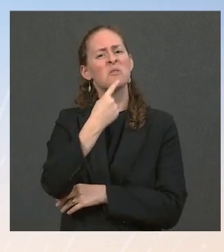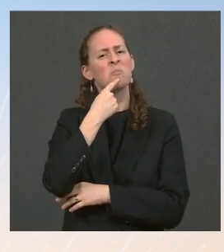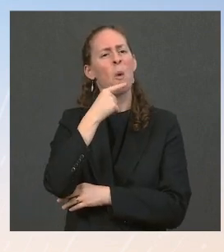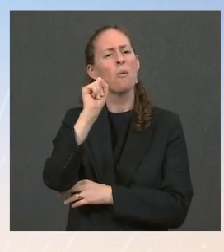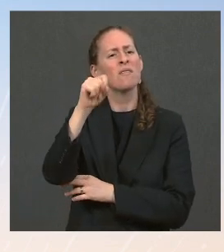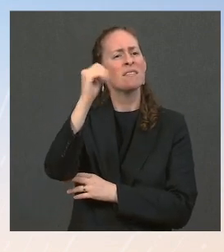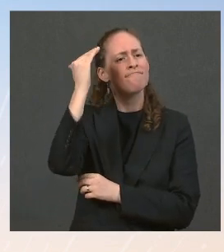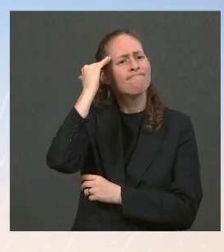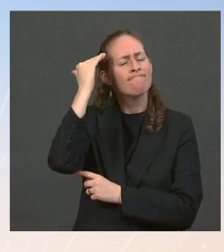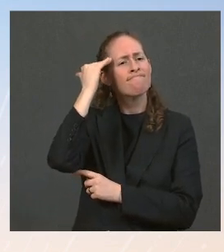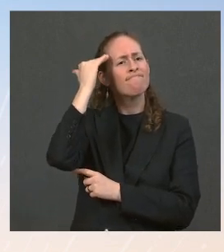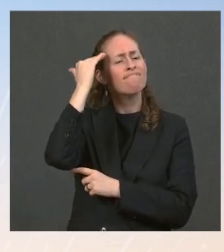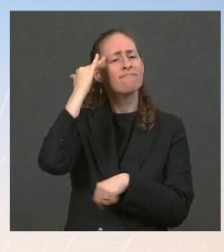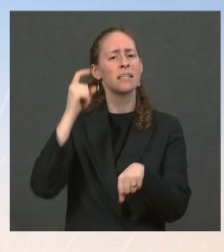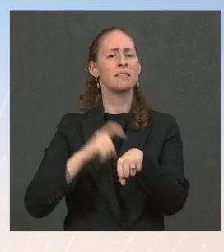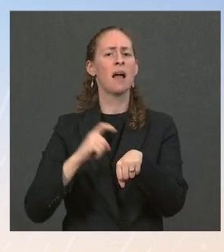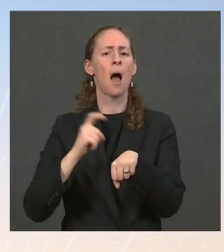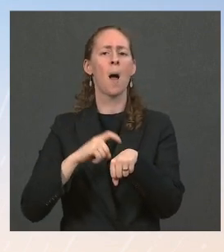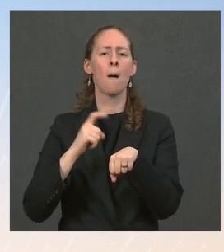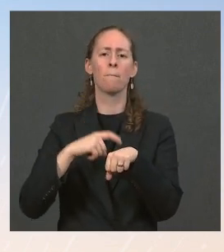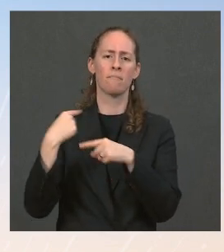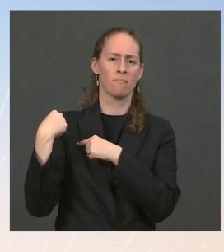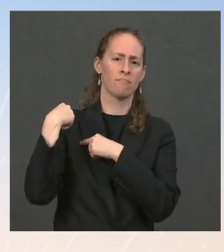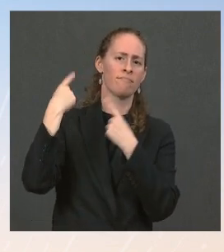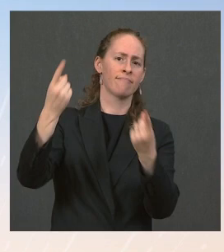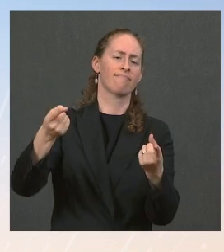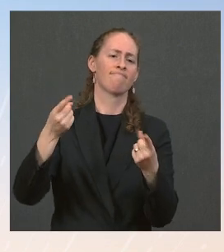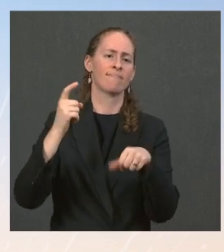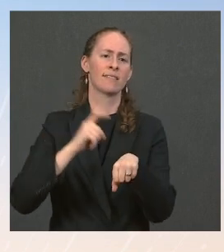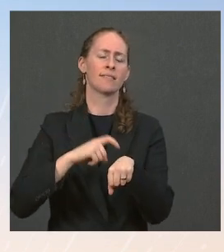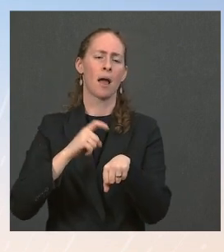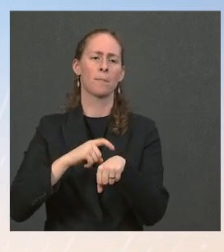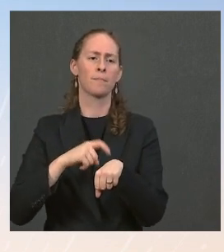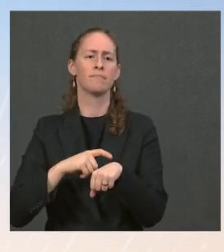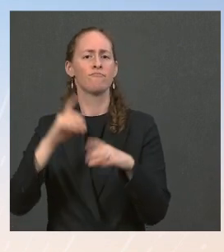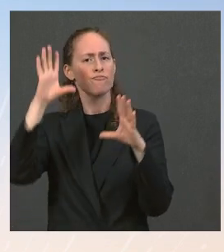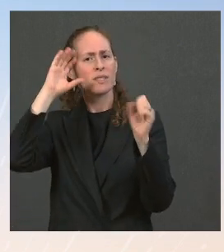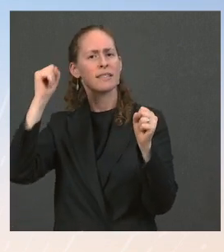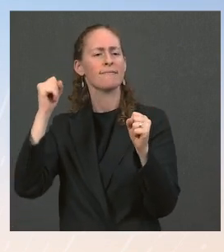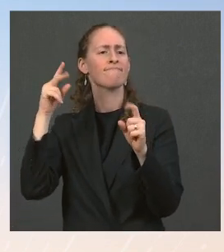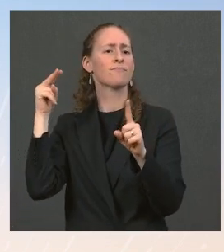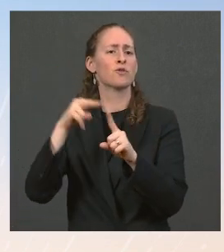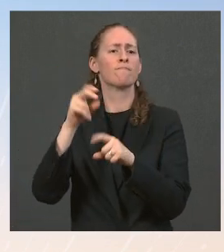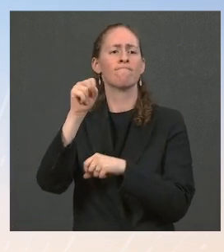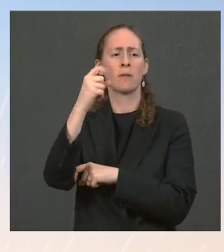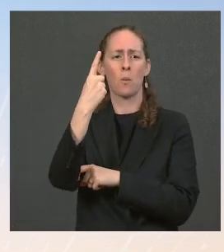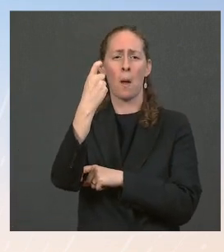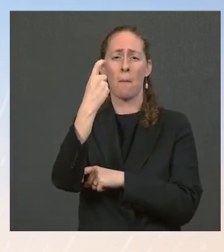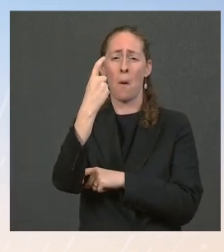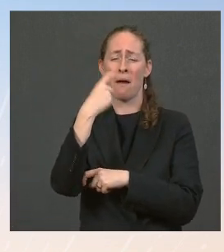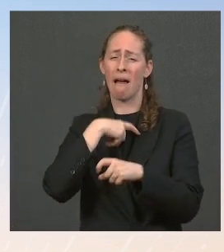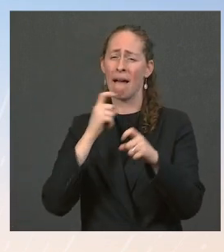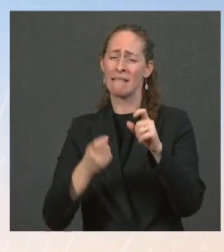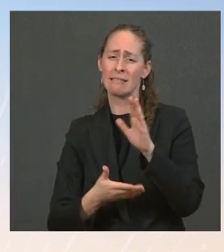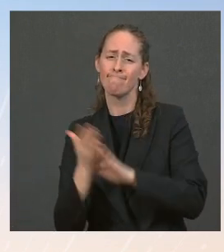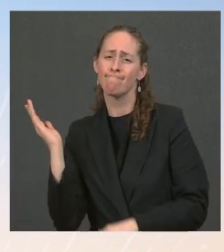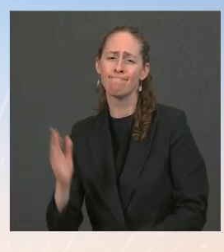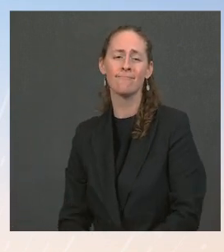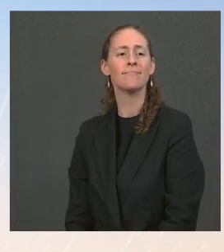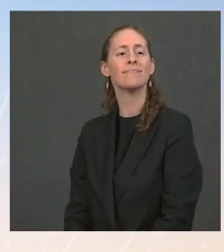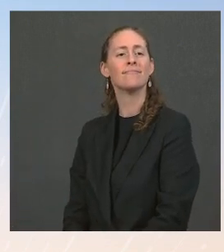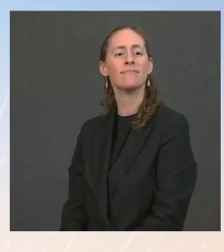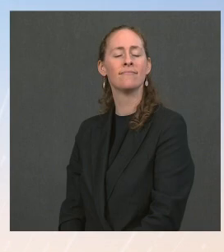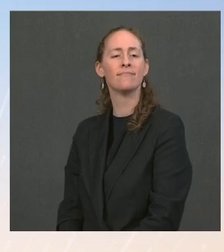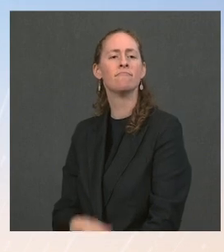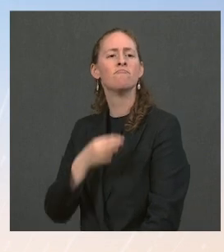long overdue. And that certainly is the president's point of view. Go ahead, Francesca. And then I think I got to wrap it up here in a minute. Thank you, Jen. Too, on the travel restrictions. Sure. Are